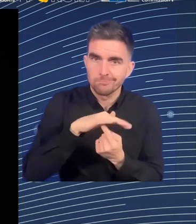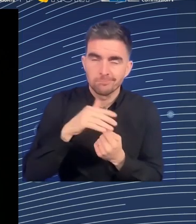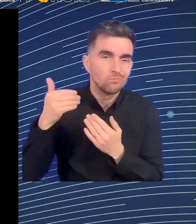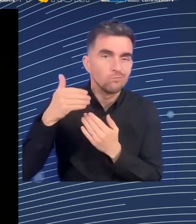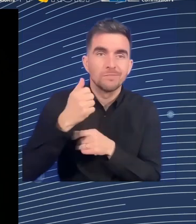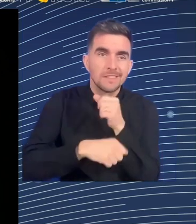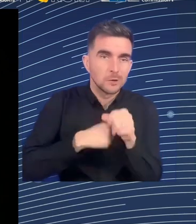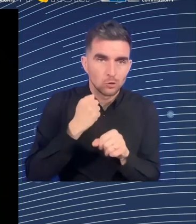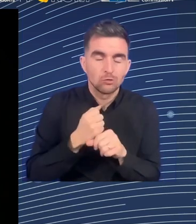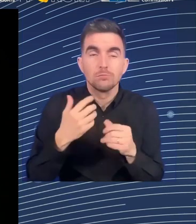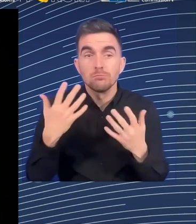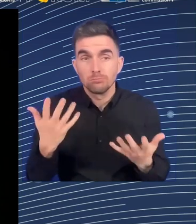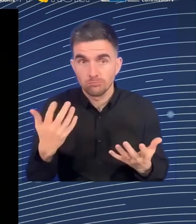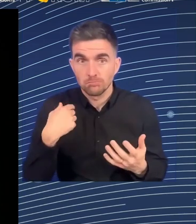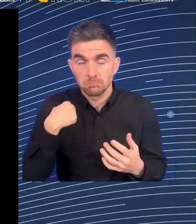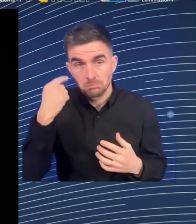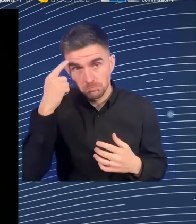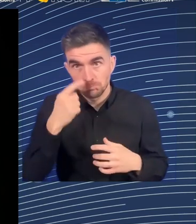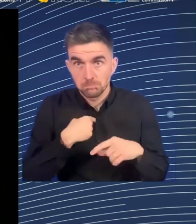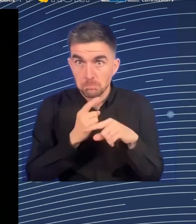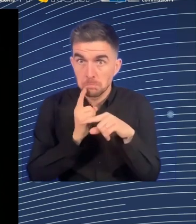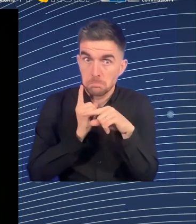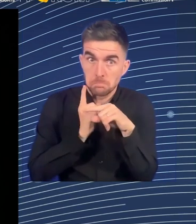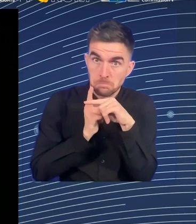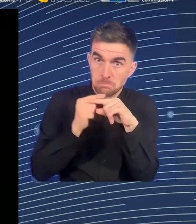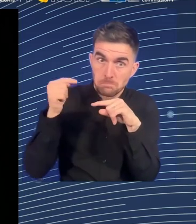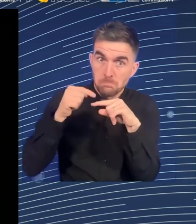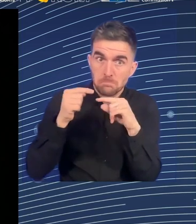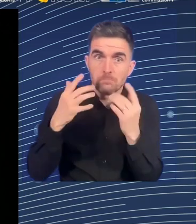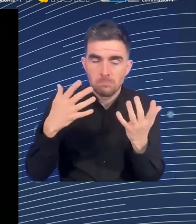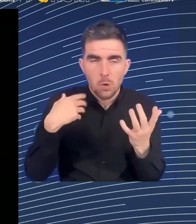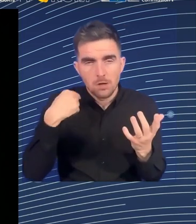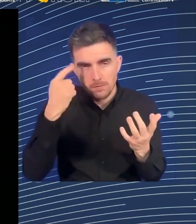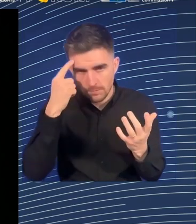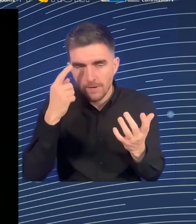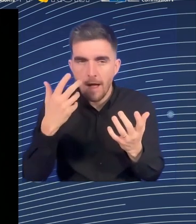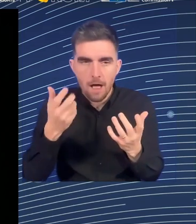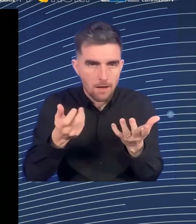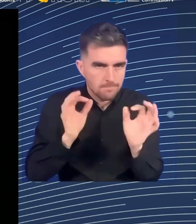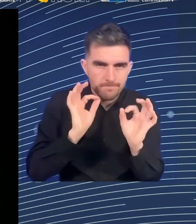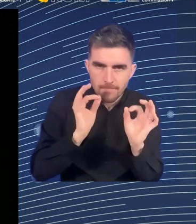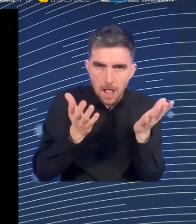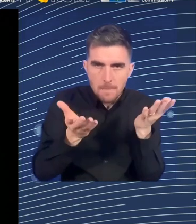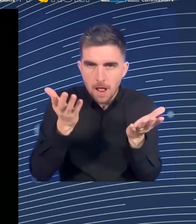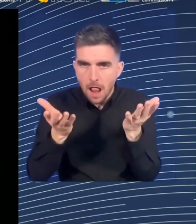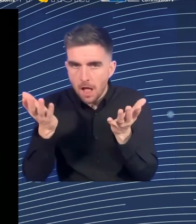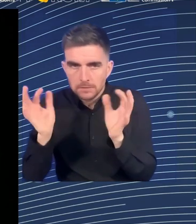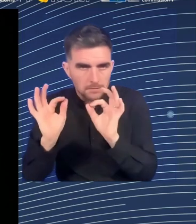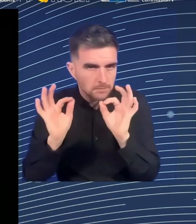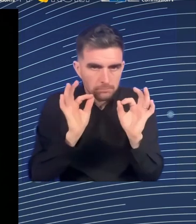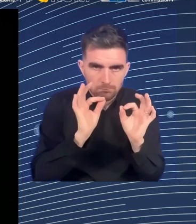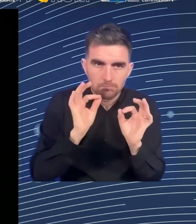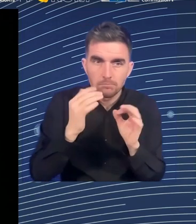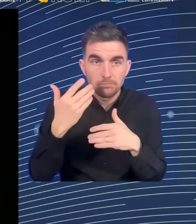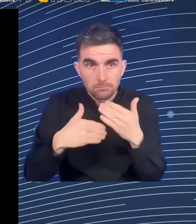at least that we'll see a higher share of women in the coming years. Somehow, I'm a bit more optimistic. And maybe as a